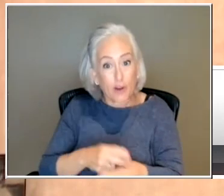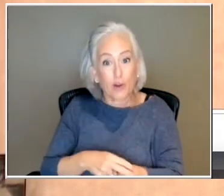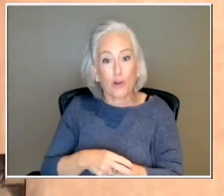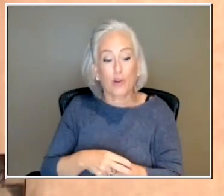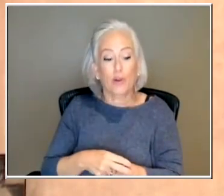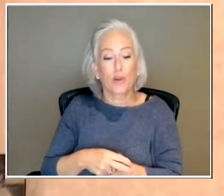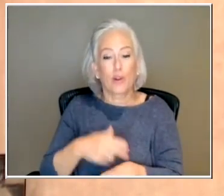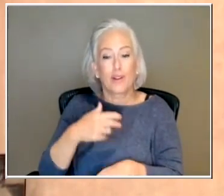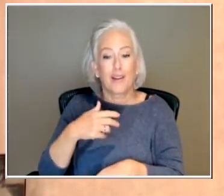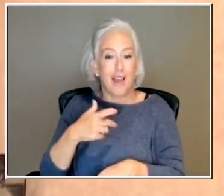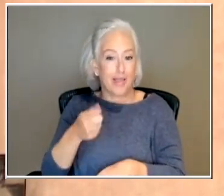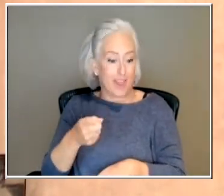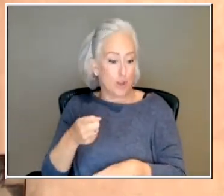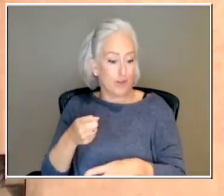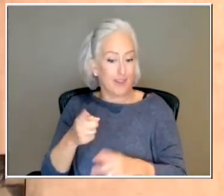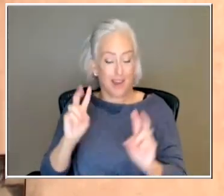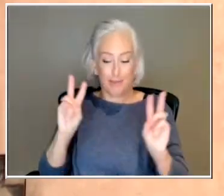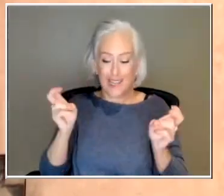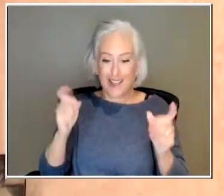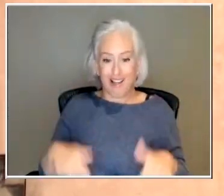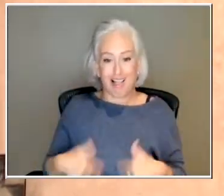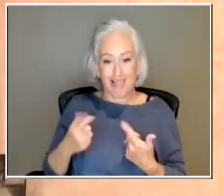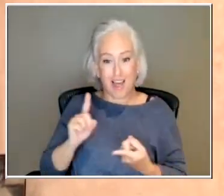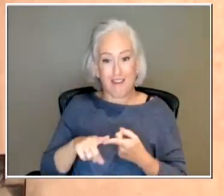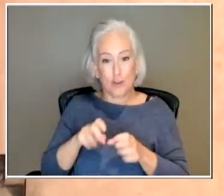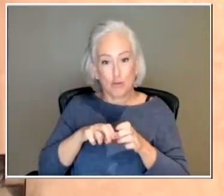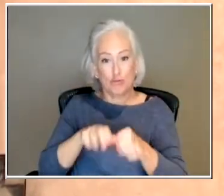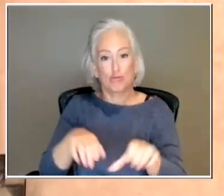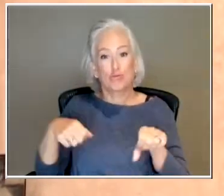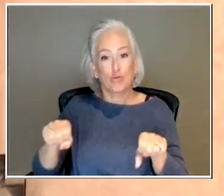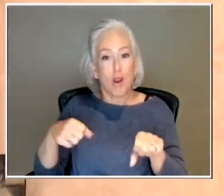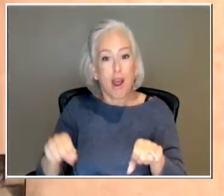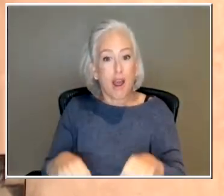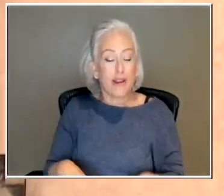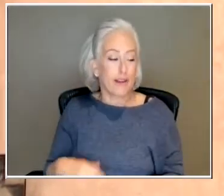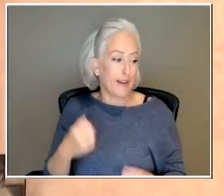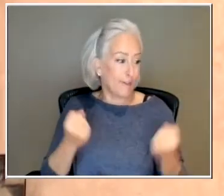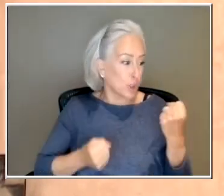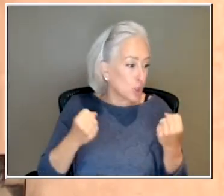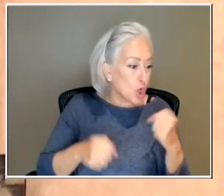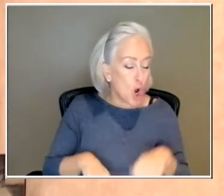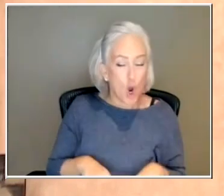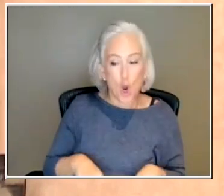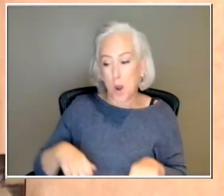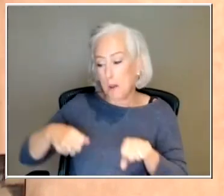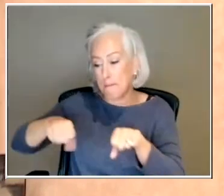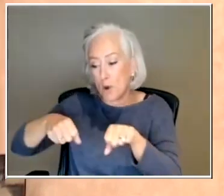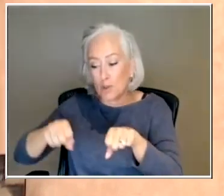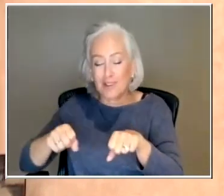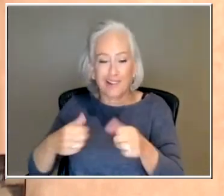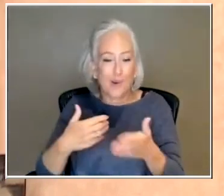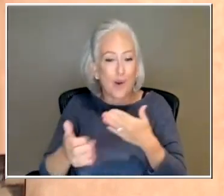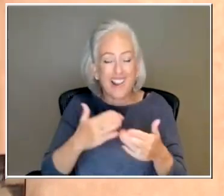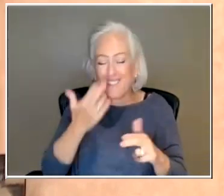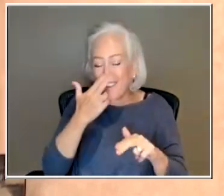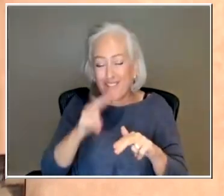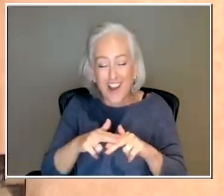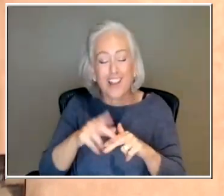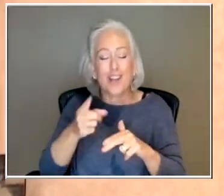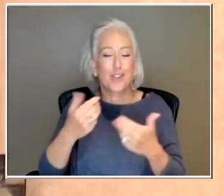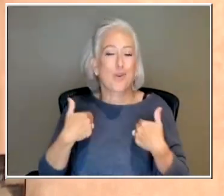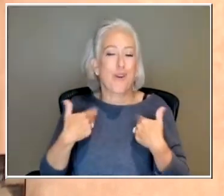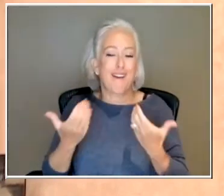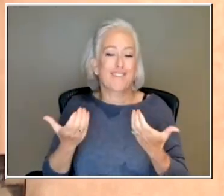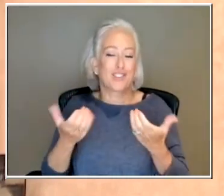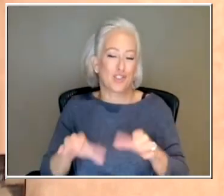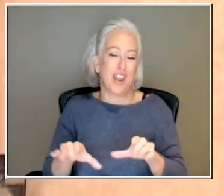case, alive to ride. If you like to ride a motorcycle, if you like to ride in a car, if you like to do fun things, you have a chance to do more of that. You